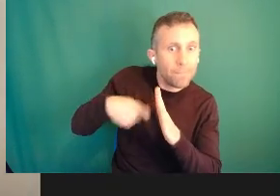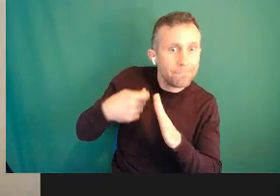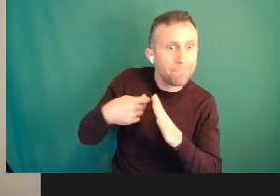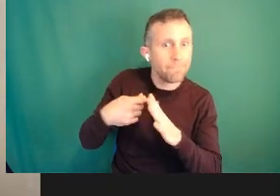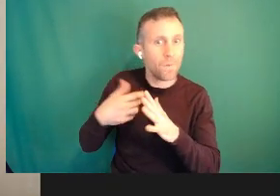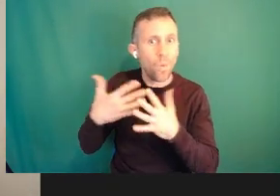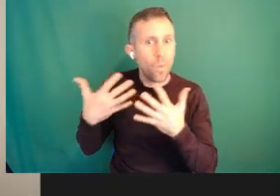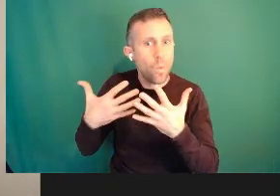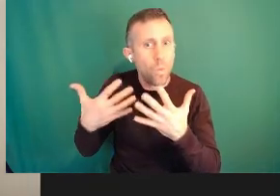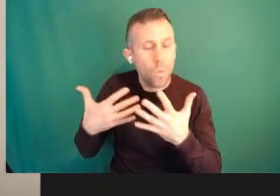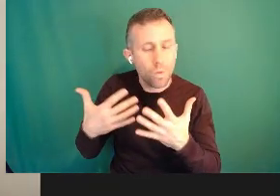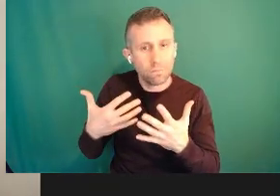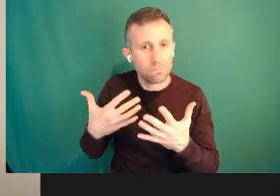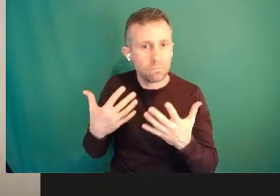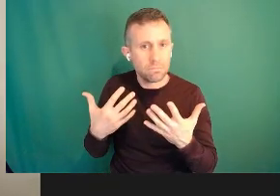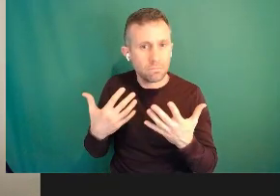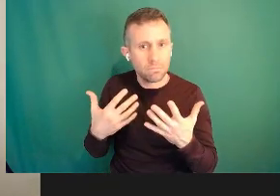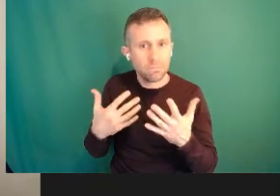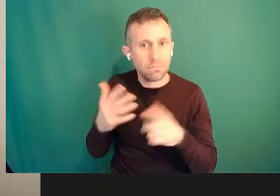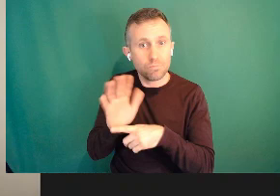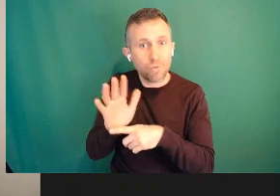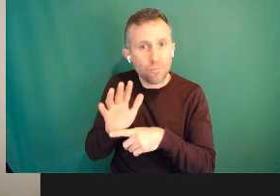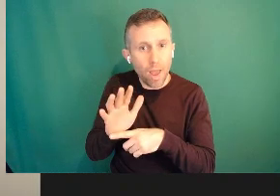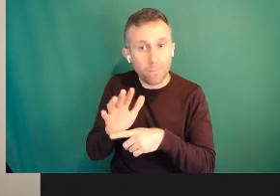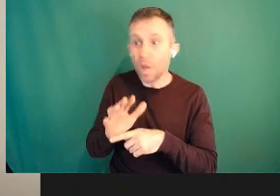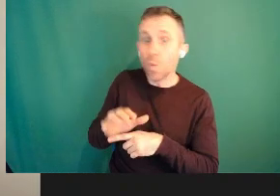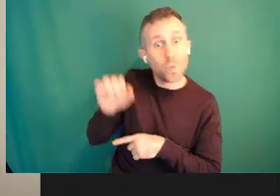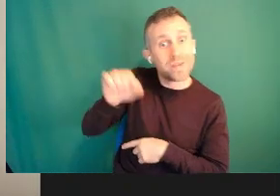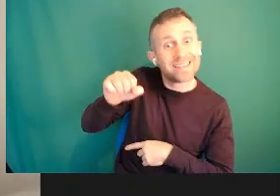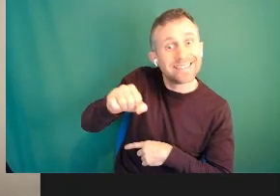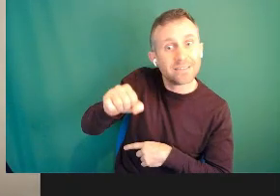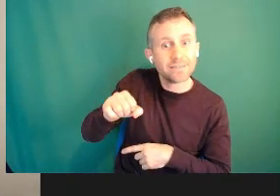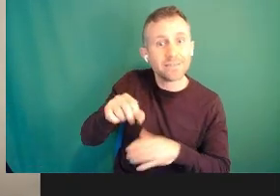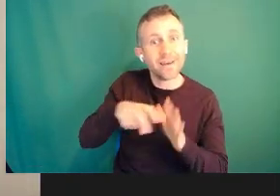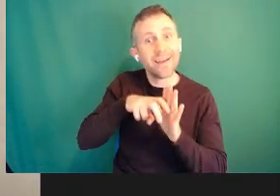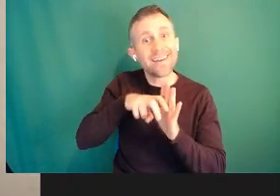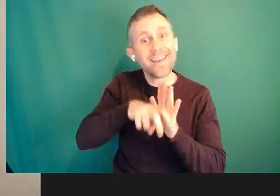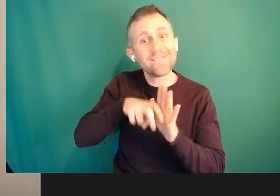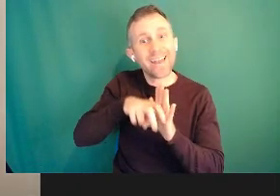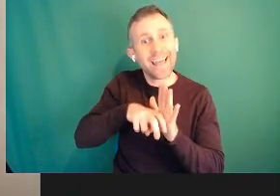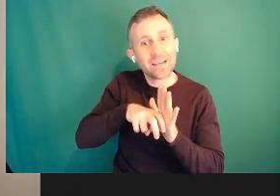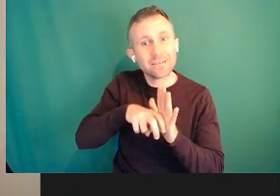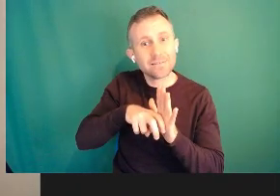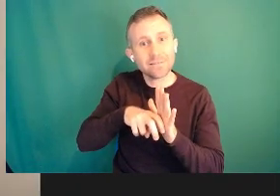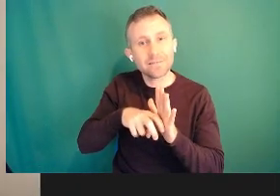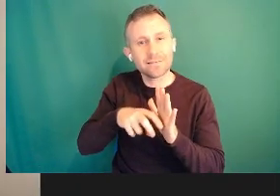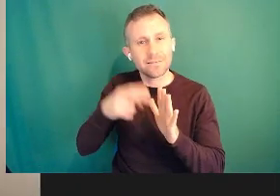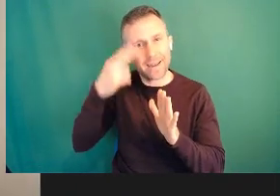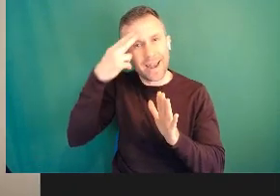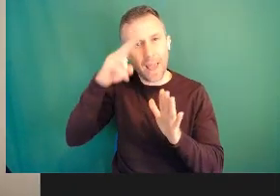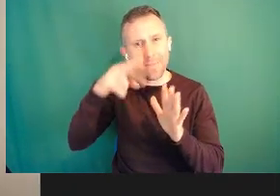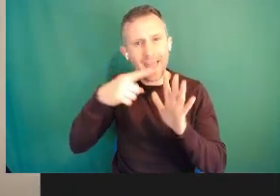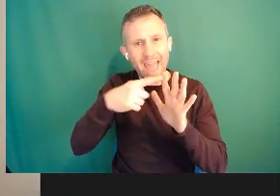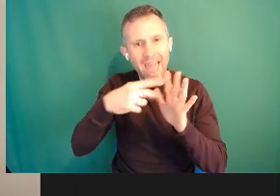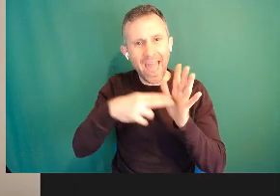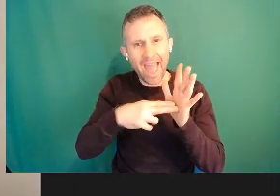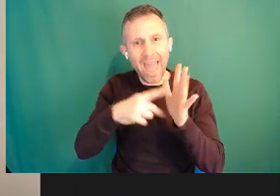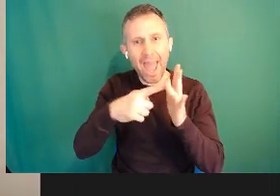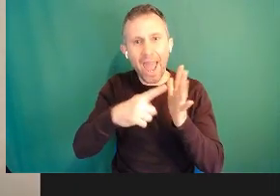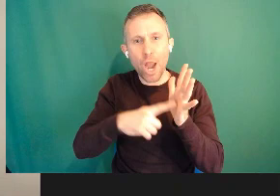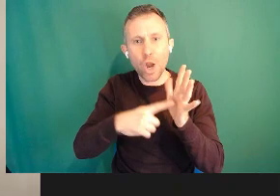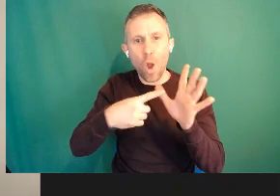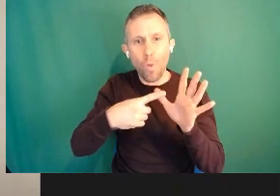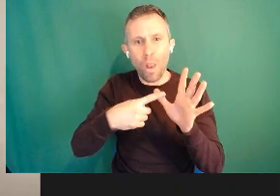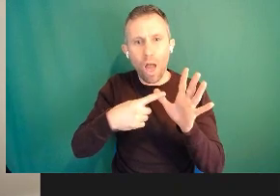Enola Holmes, which was on Netflix, they did 2 films. And the first film, we are Enola's ancestral